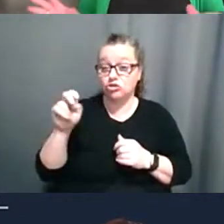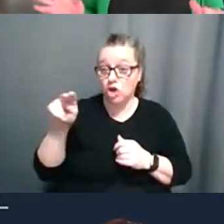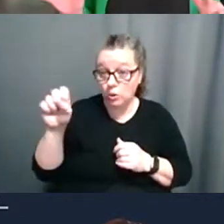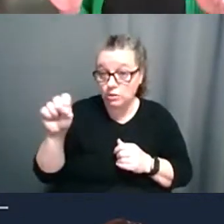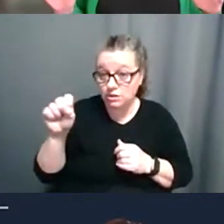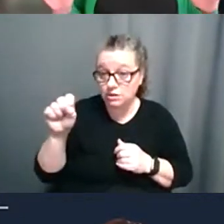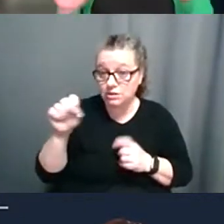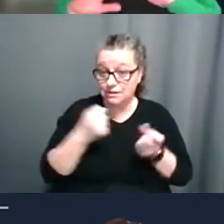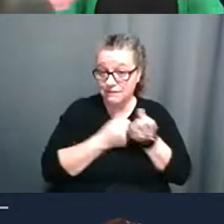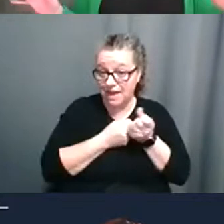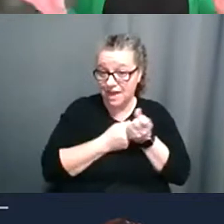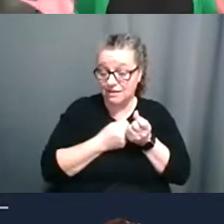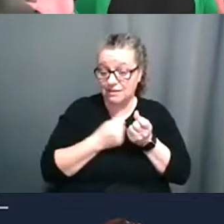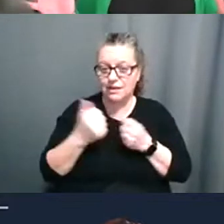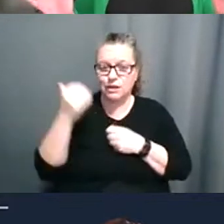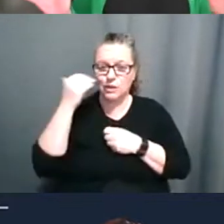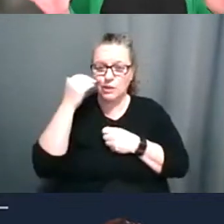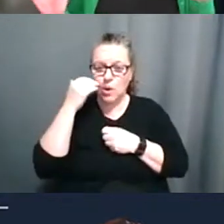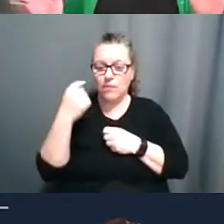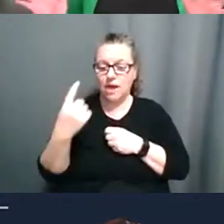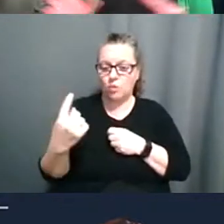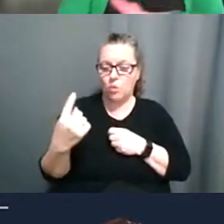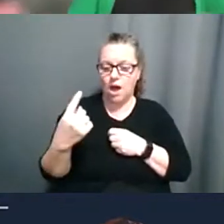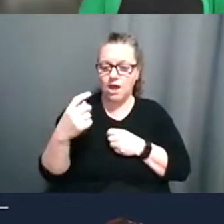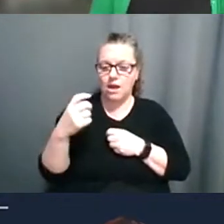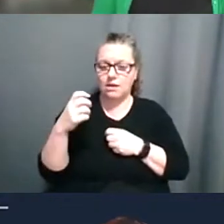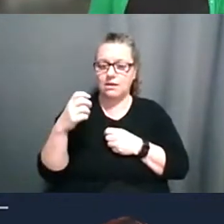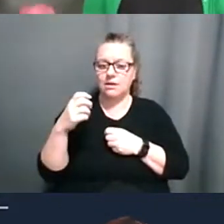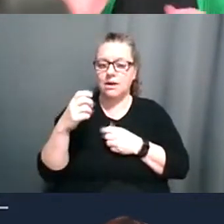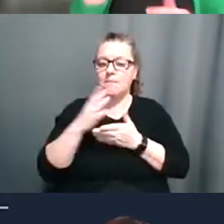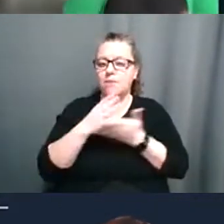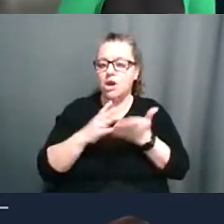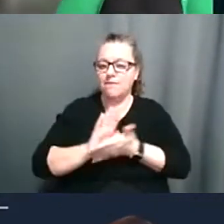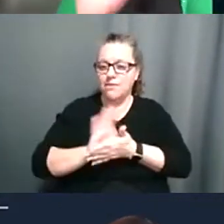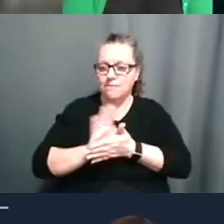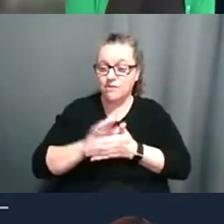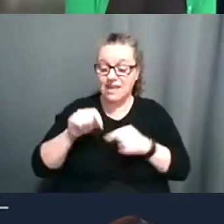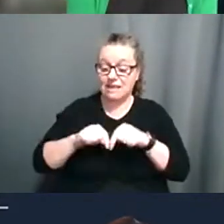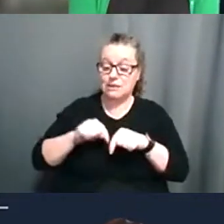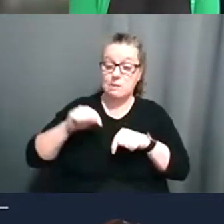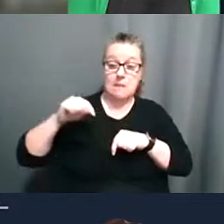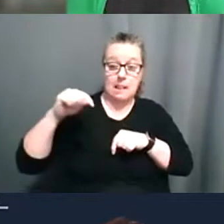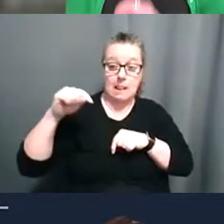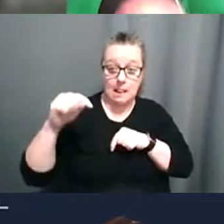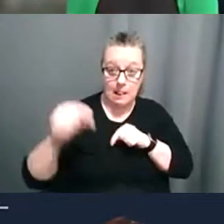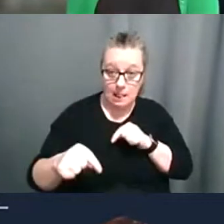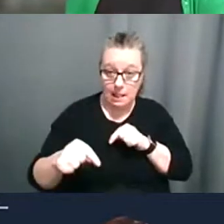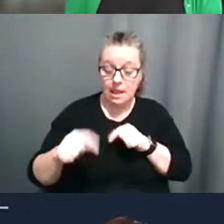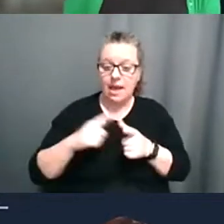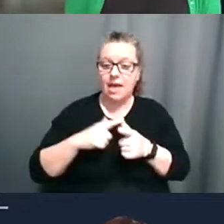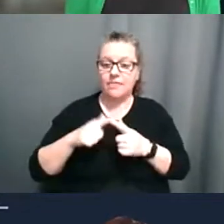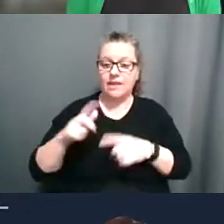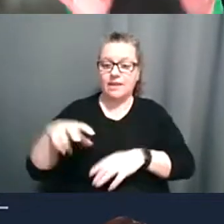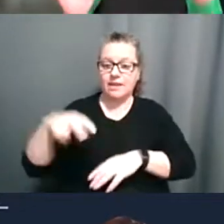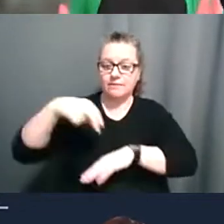the scene where he's has to take that leap of faith and step out into this pit, and he ends up landing on